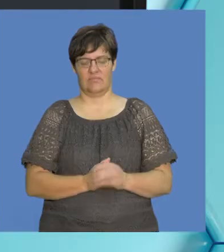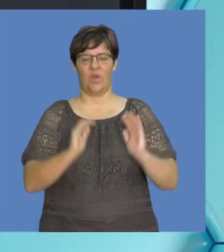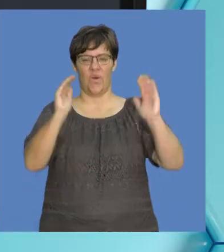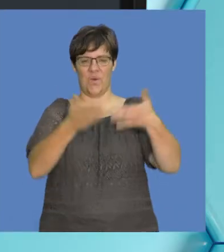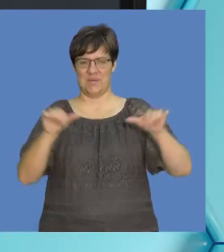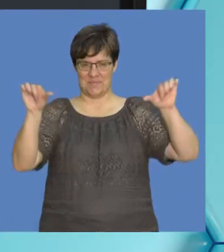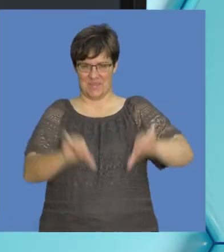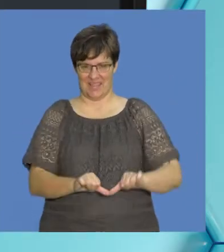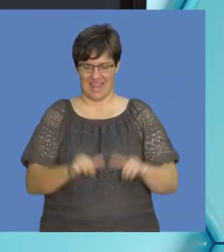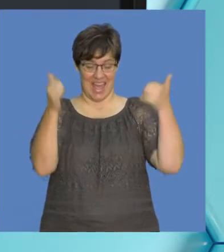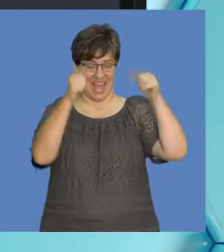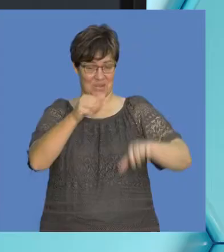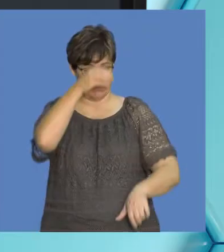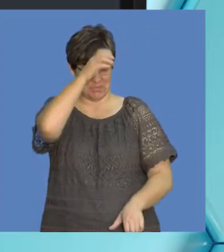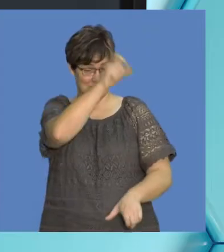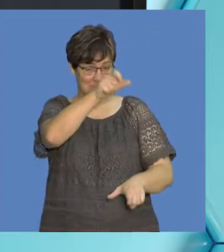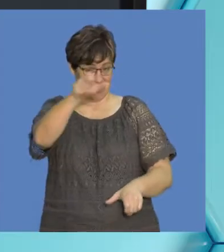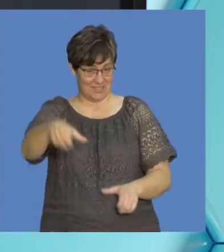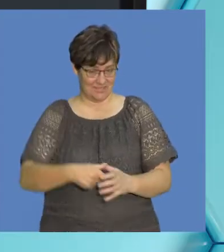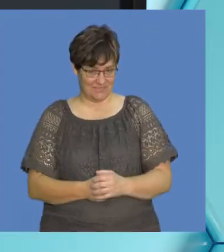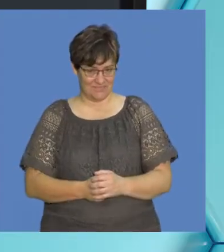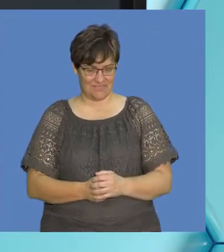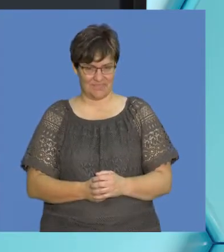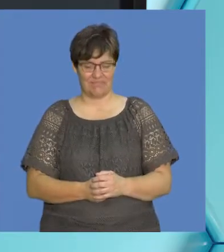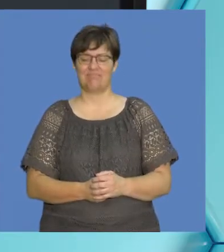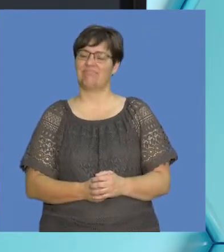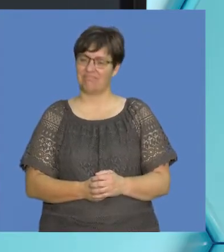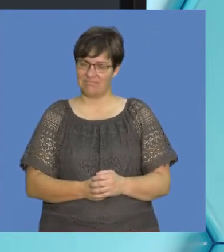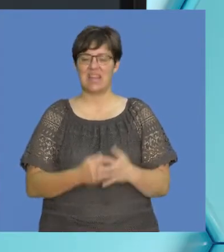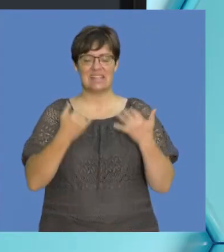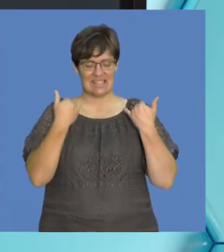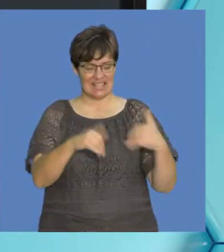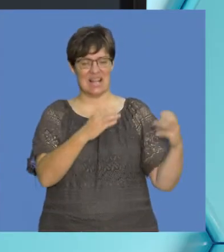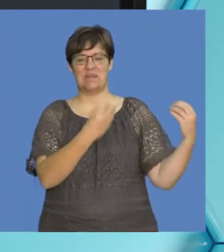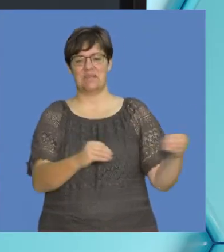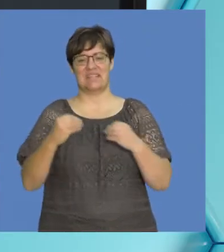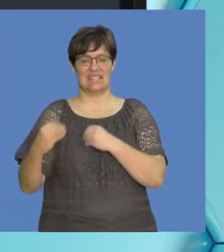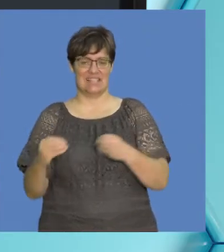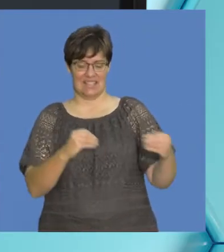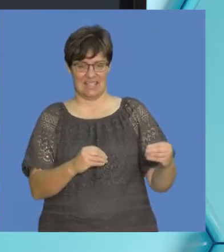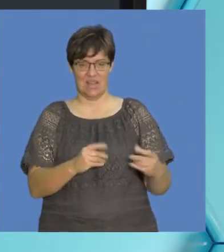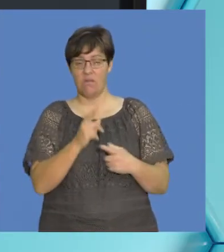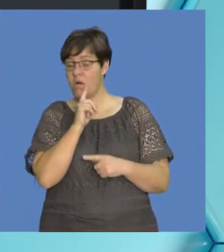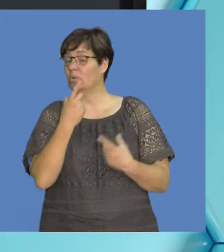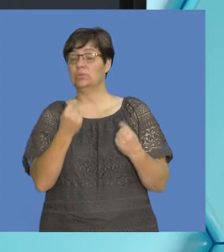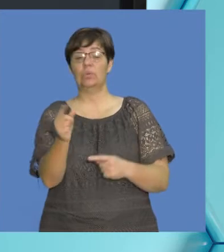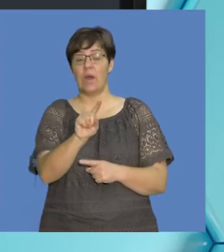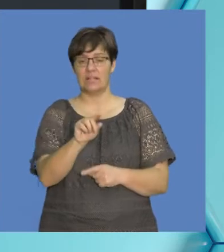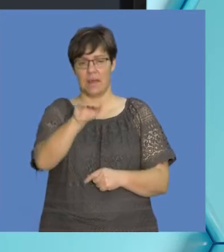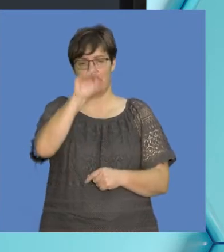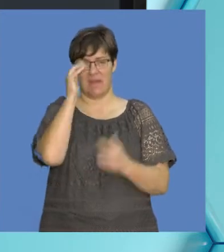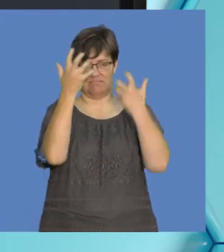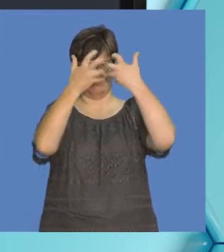Welcome back, accounting boffins. Yes, we're still in flight, and the flight is bank reconciliation